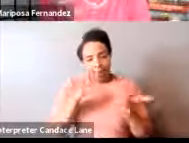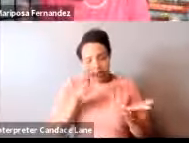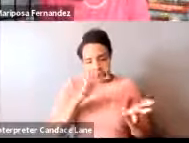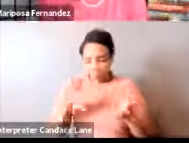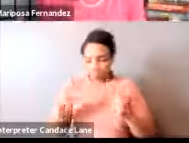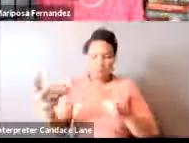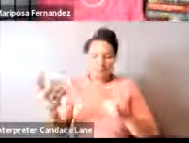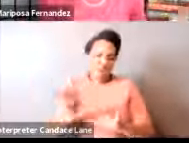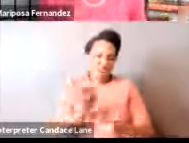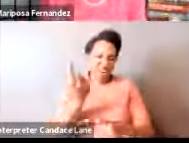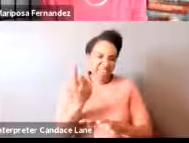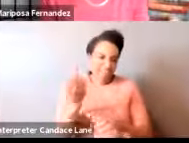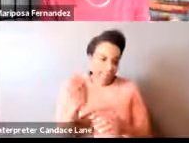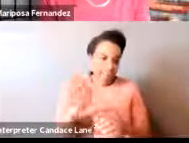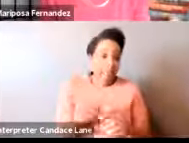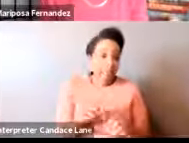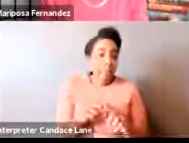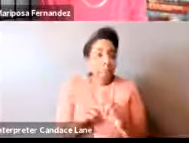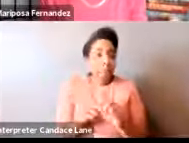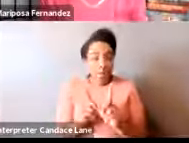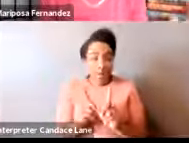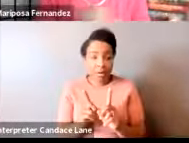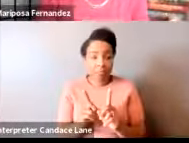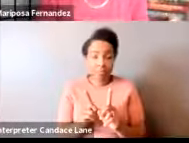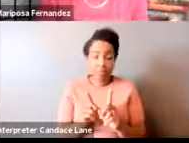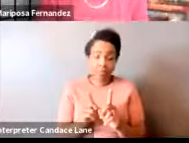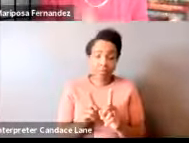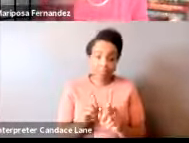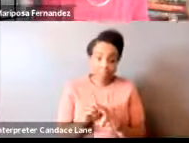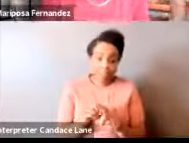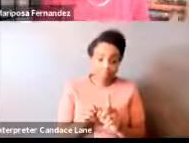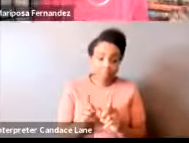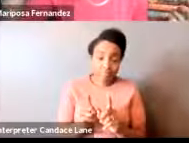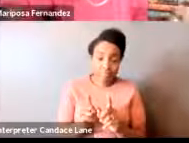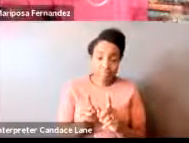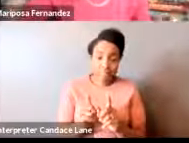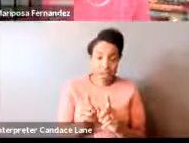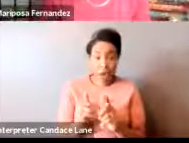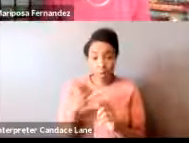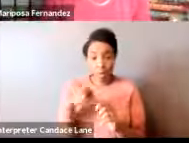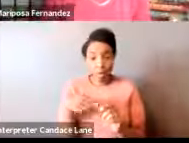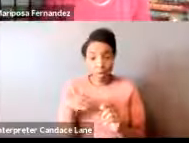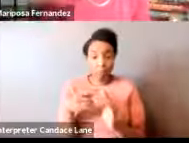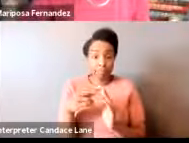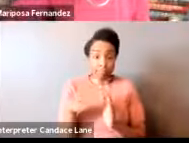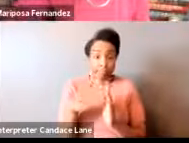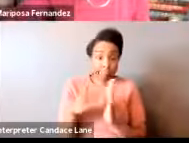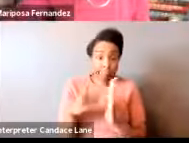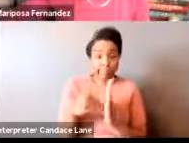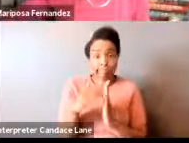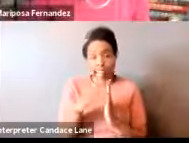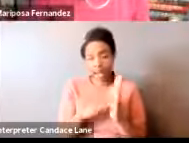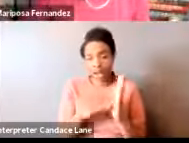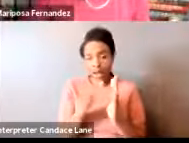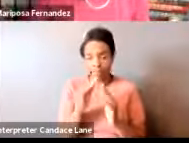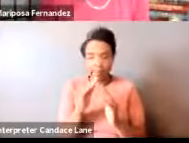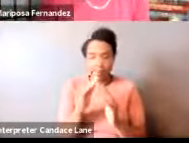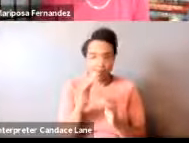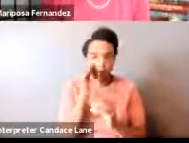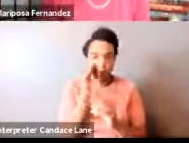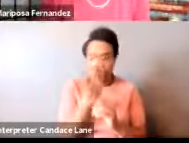in the pandemic, I've gone to drawing. I'll draw trees or I'll paint flowers if the words don't come. It takes a little time